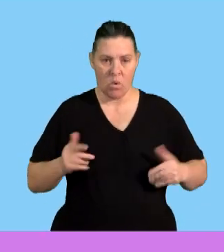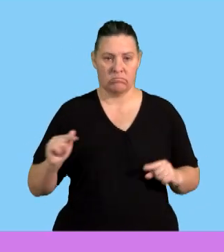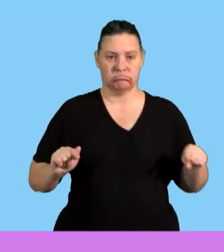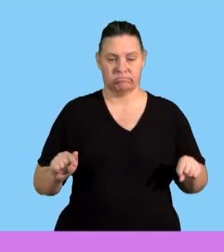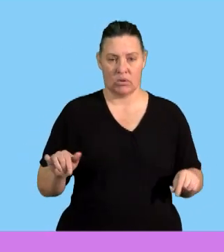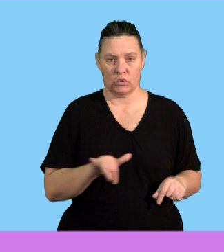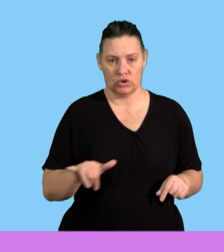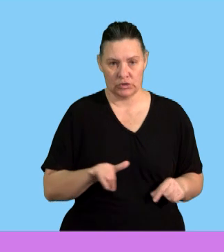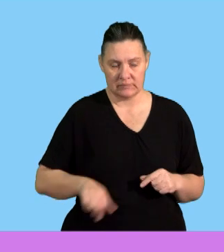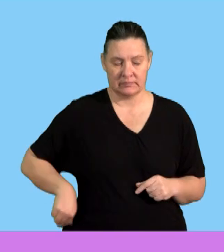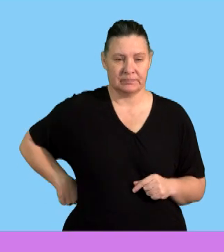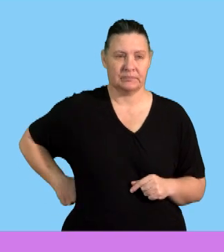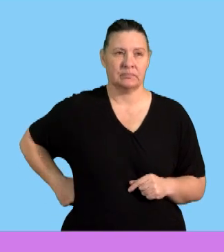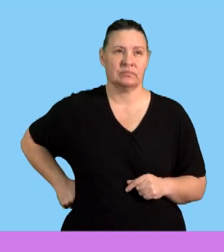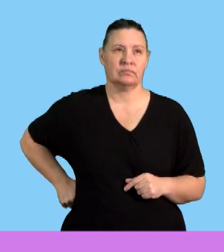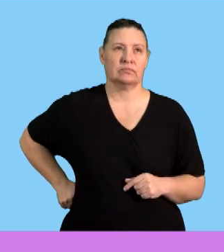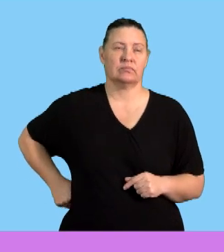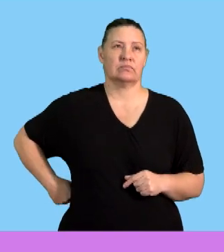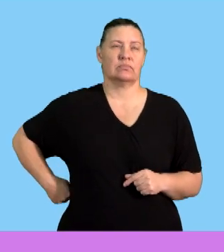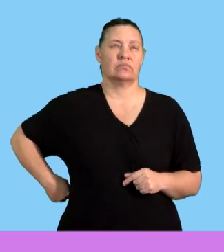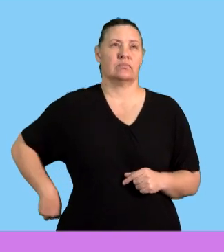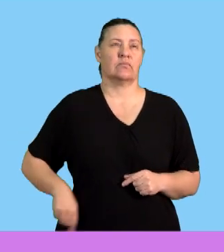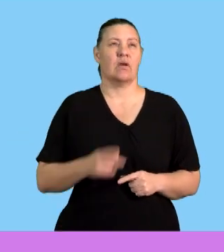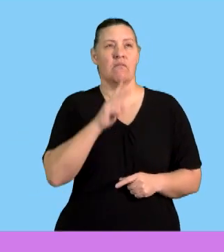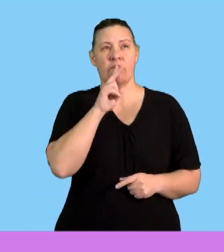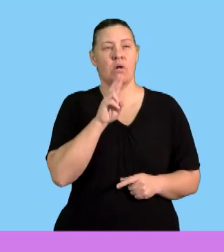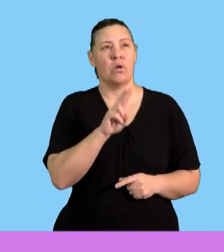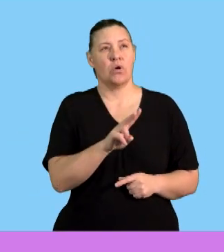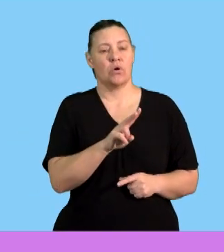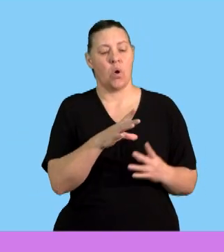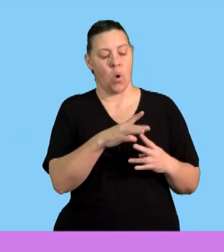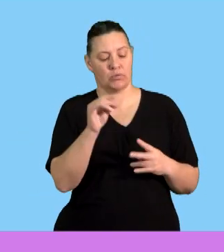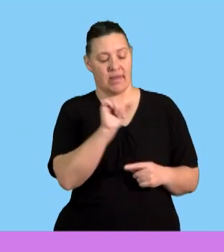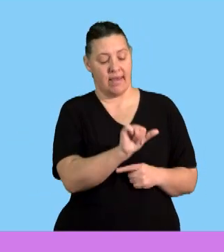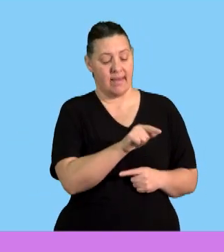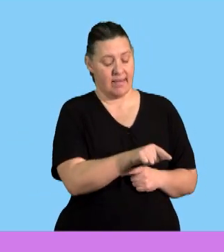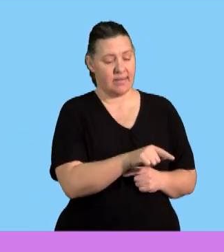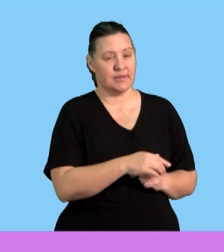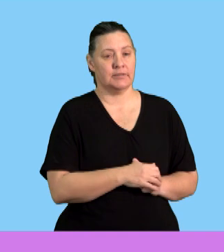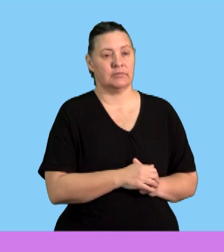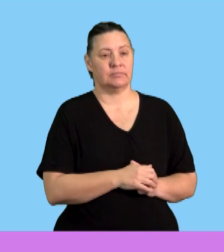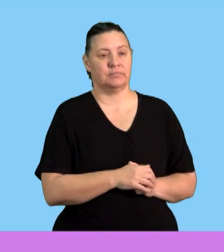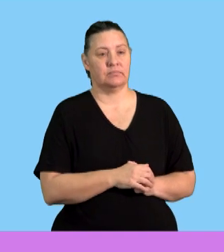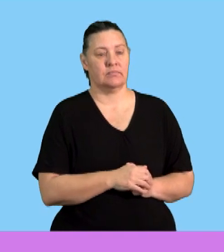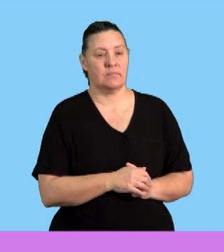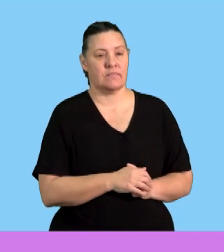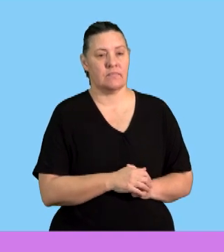Let's quickly check there. So now, when we look at option A,